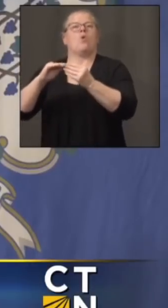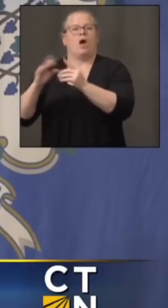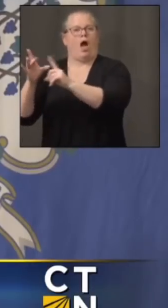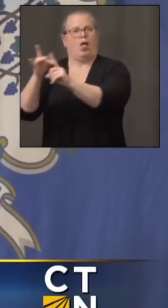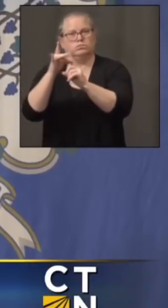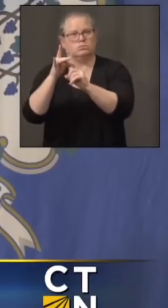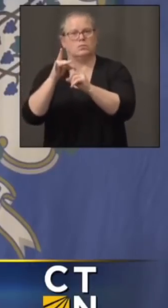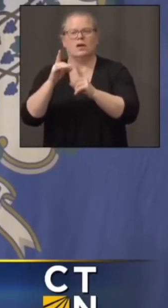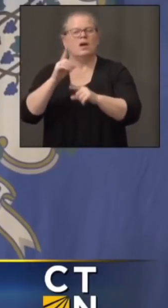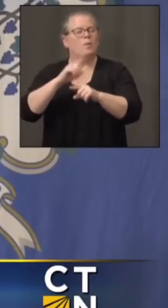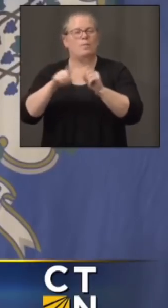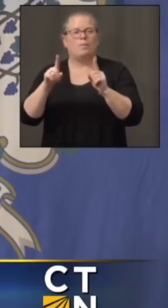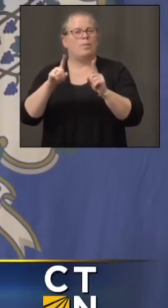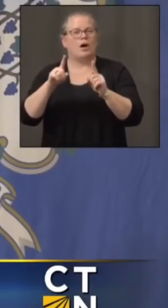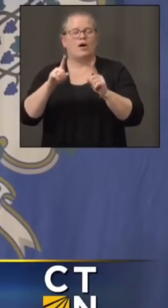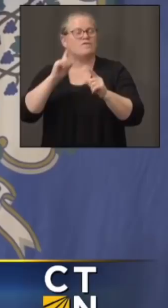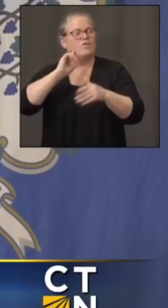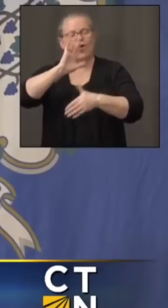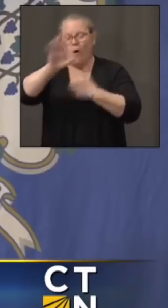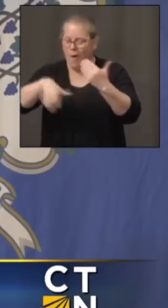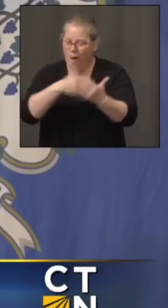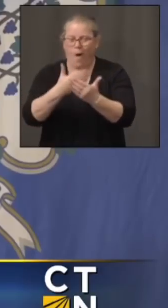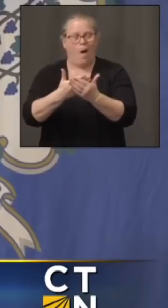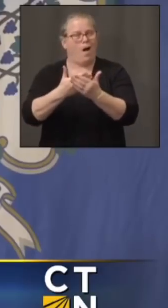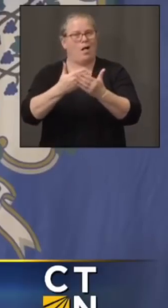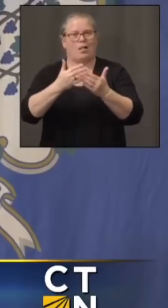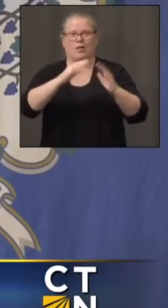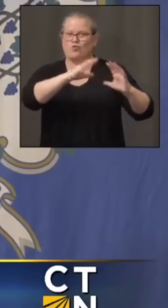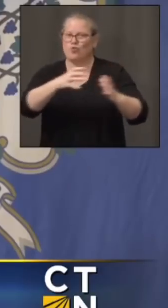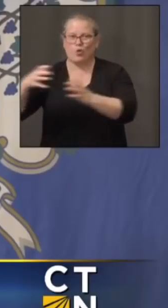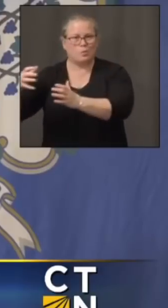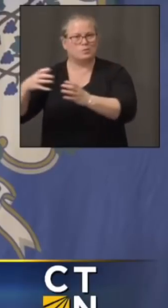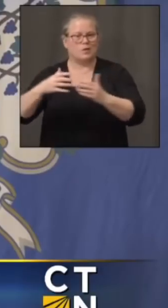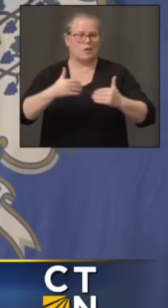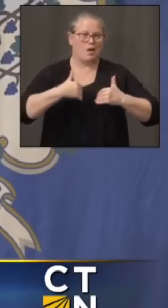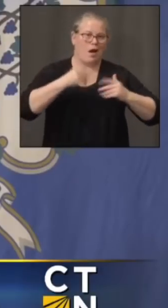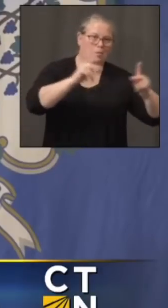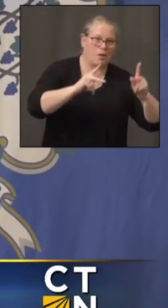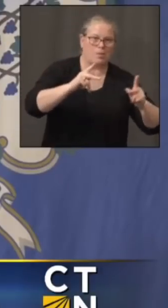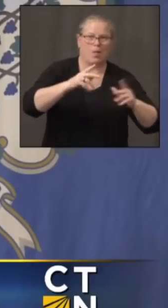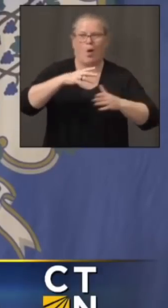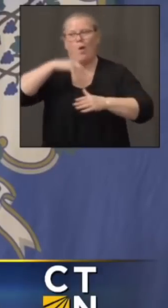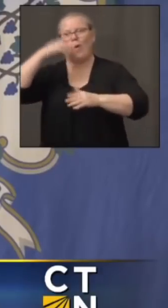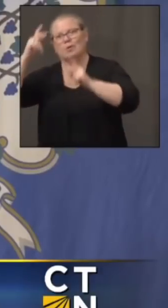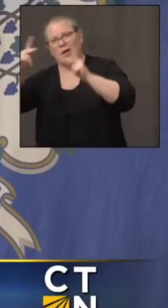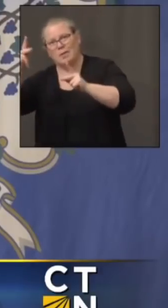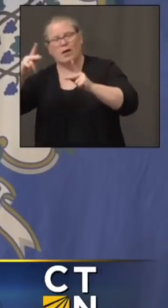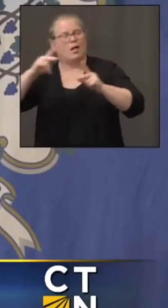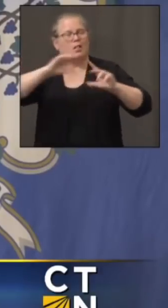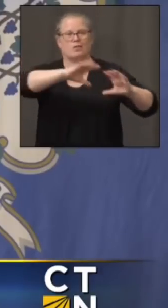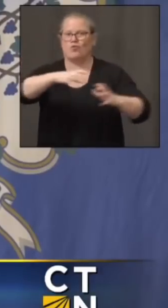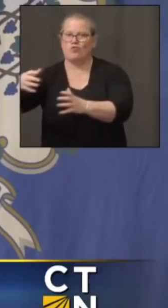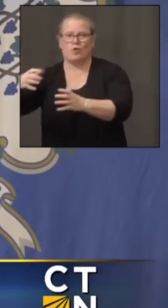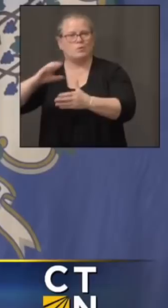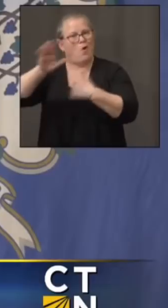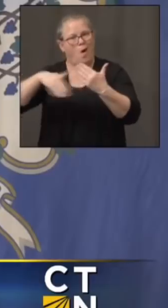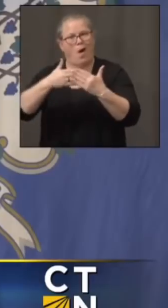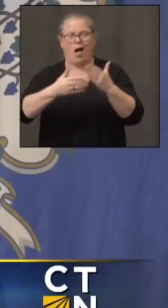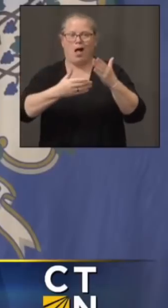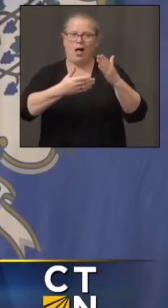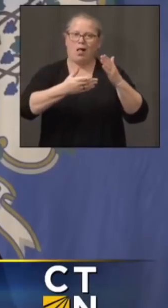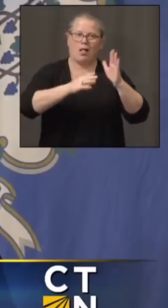up for all demographics, including young people. But what Scott was saying is, at least among young people, especially the youngest